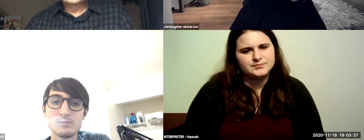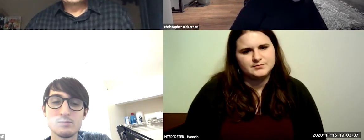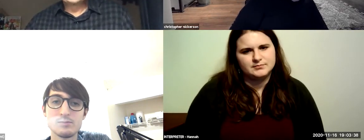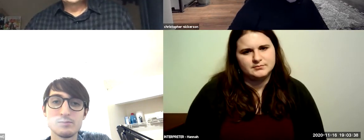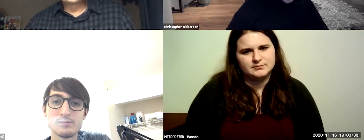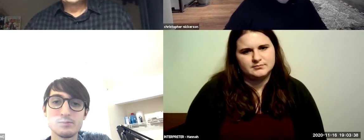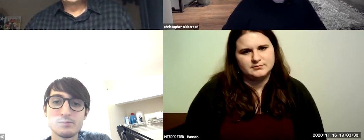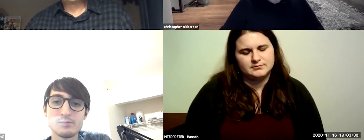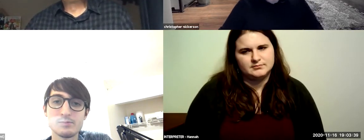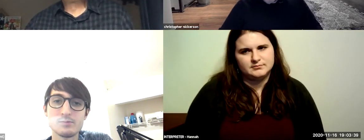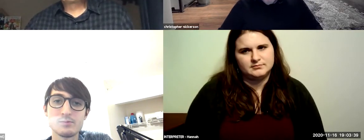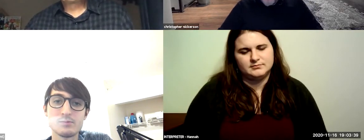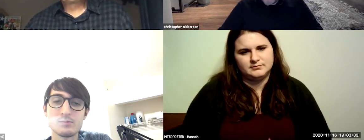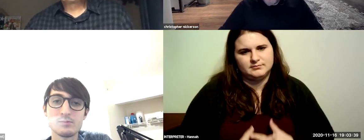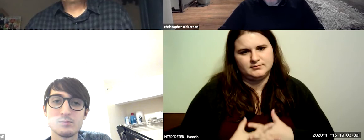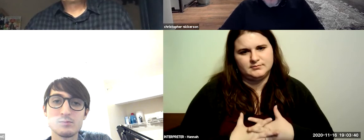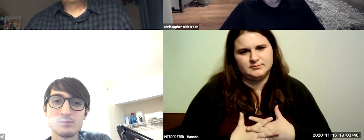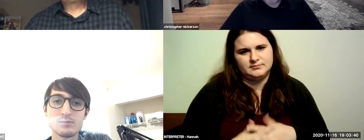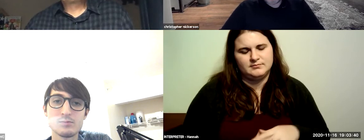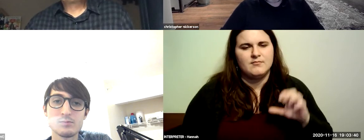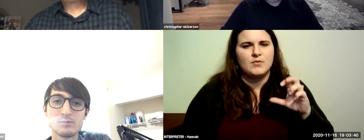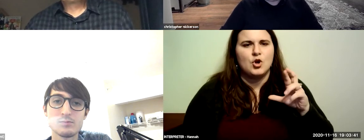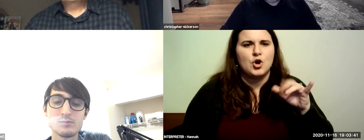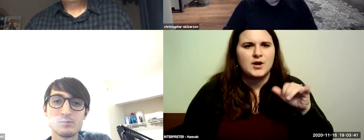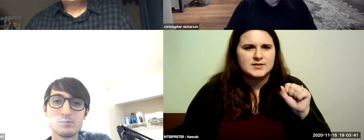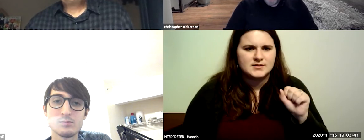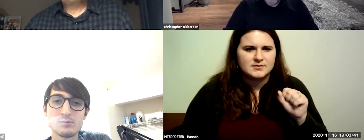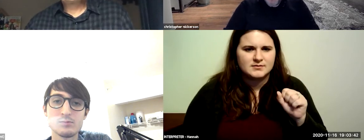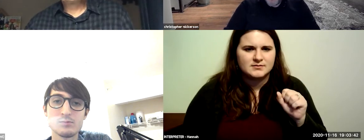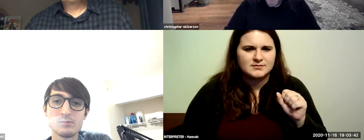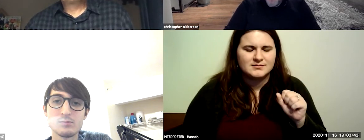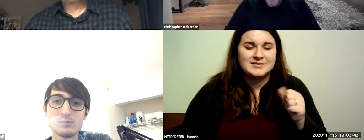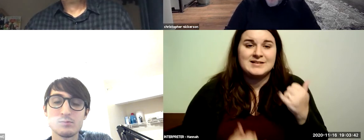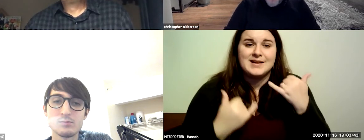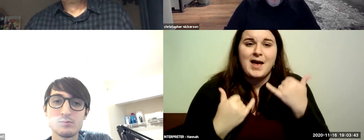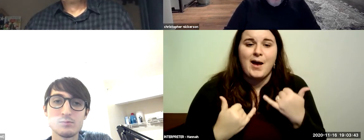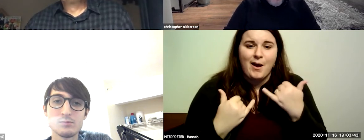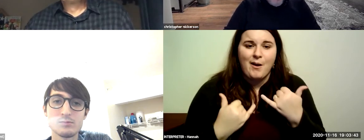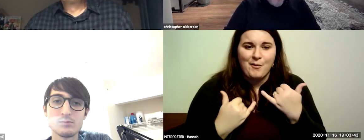Do you have any of those? Yeah. I don't know. Mine are starting to get different as I'm,